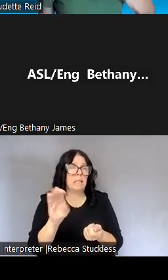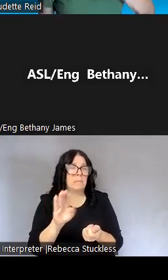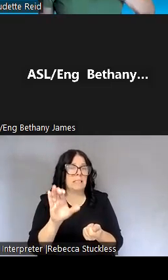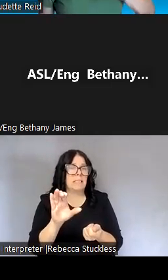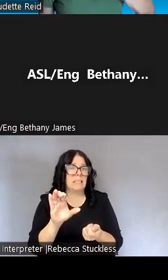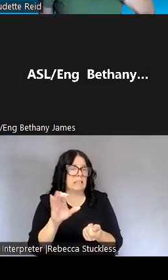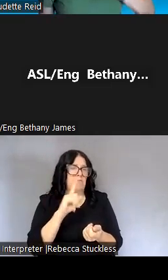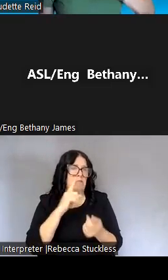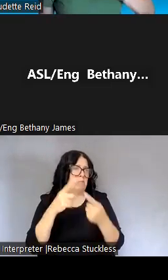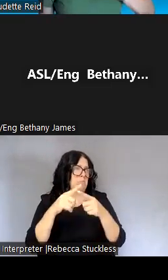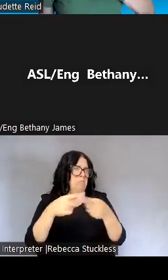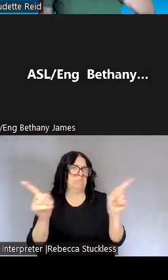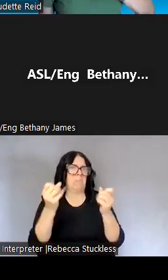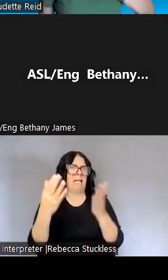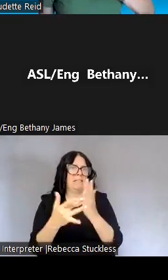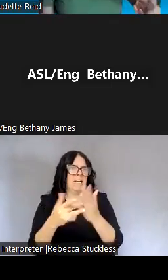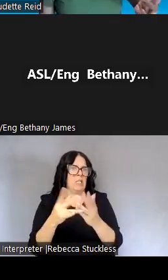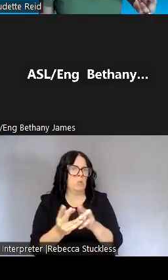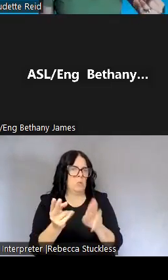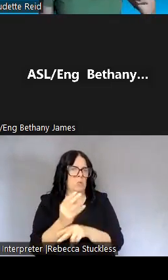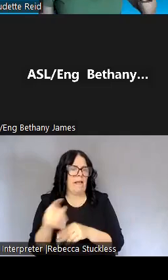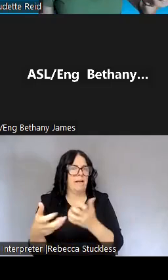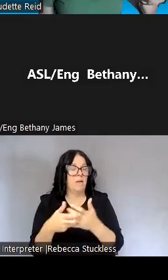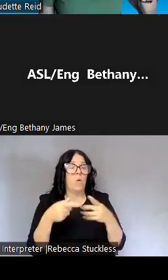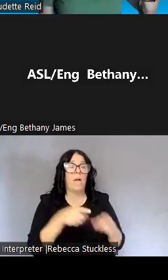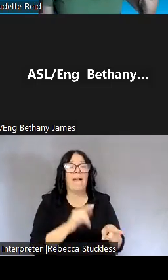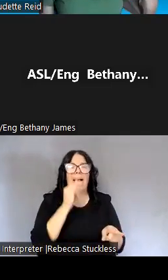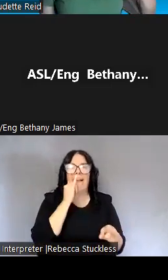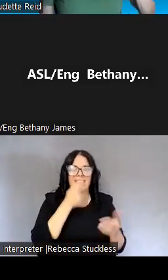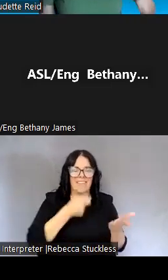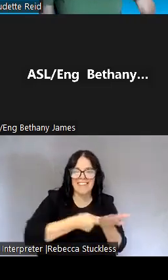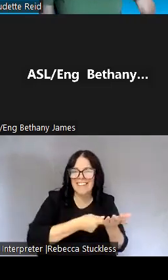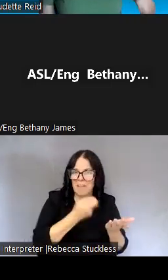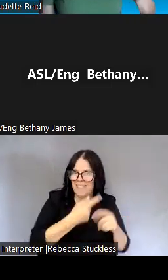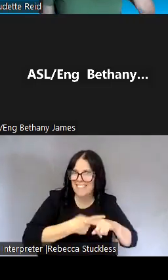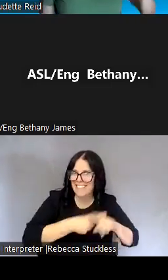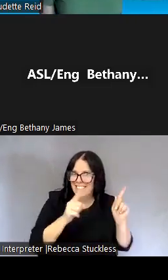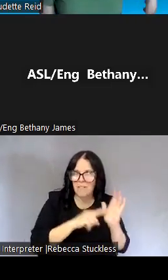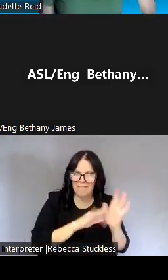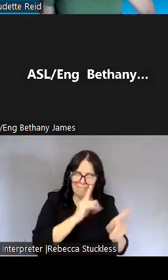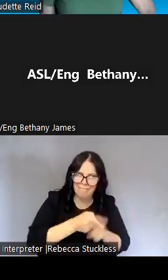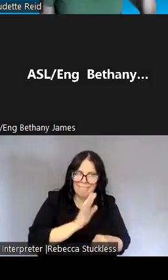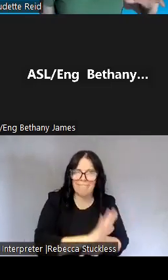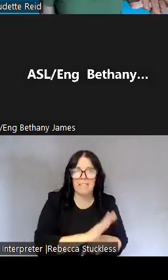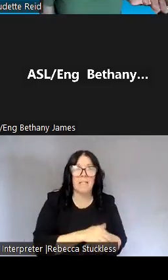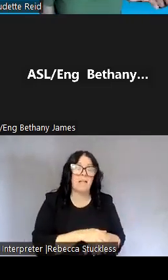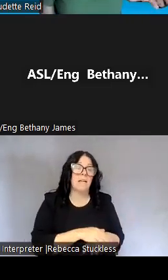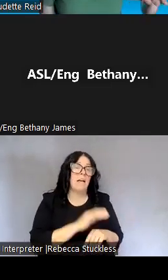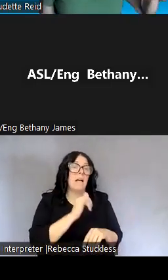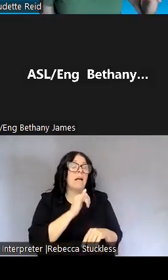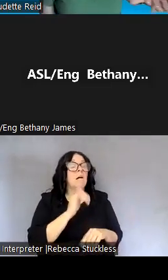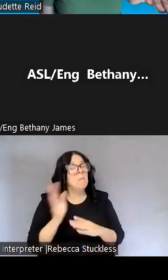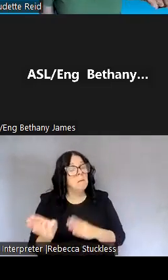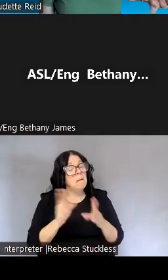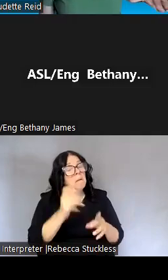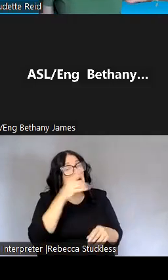devices. The iPhone, by comparison, has consistent features across all